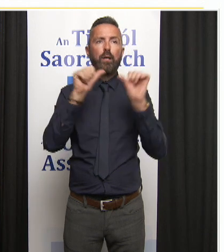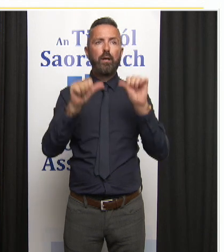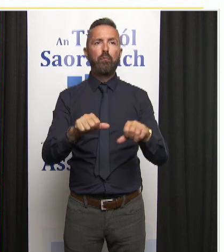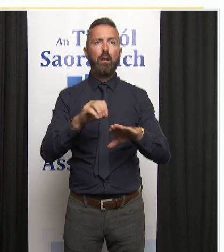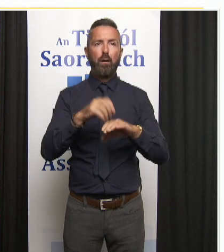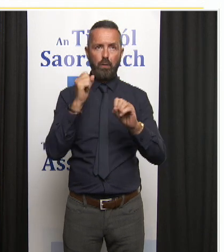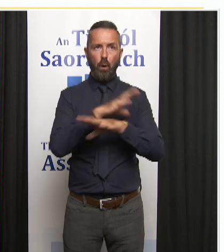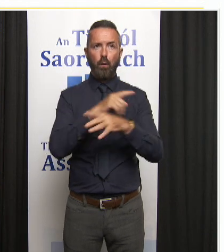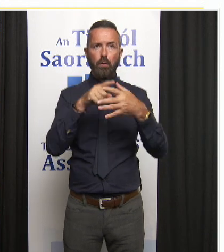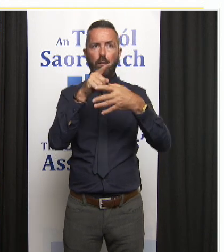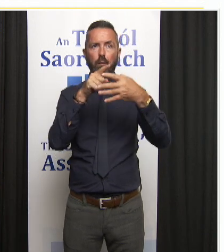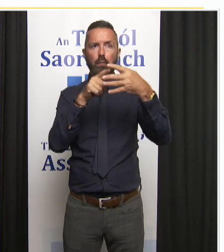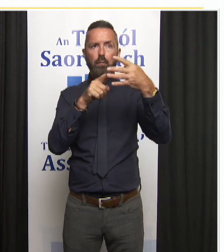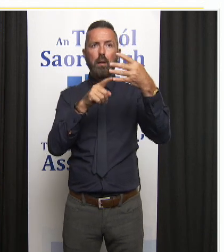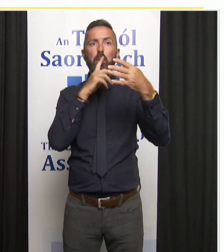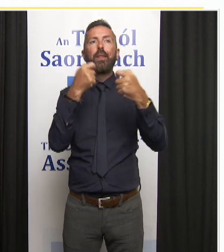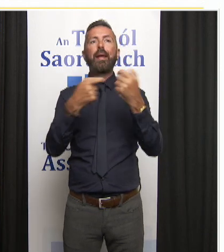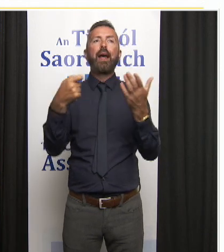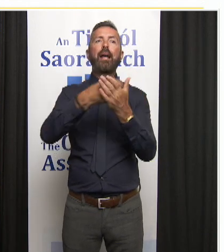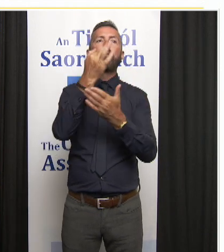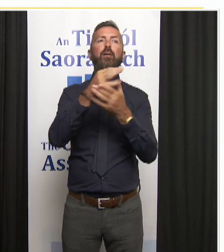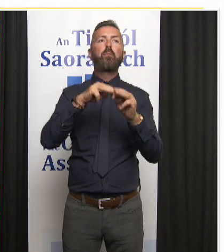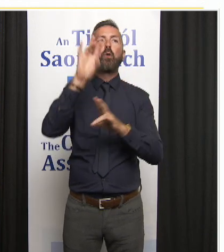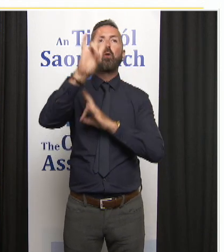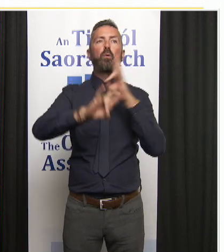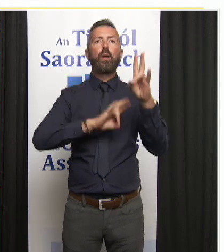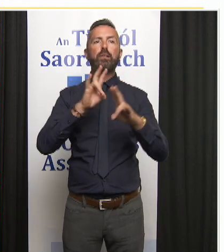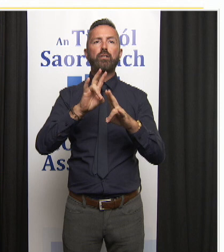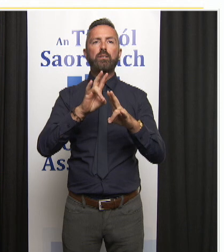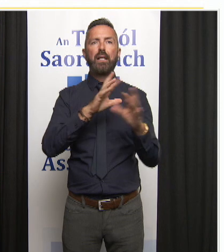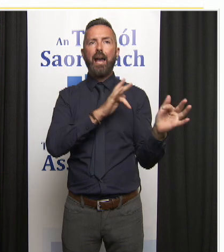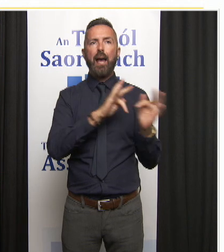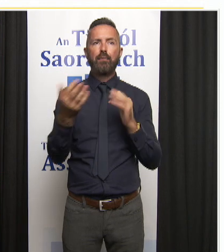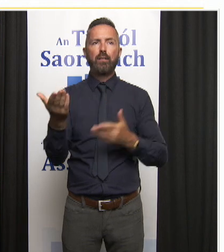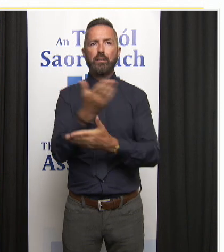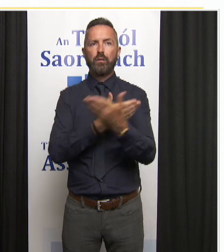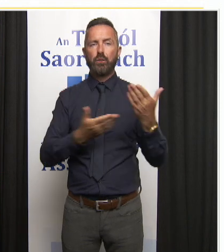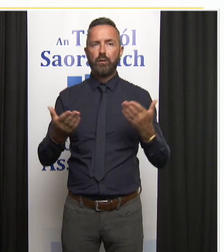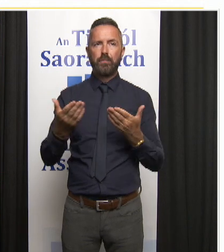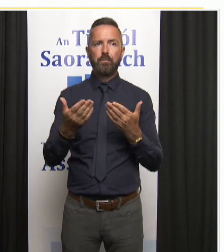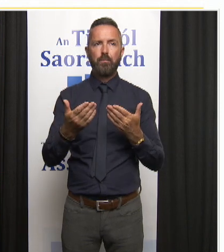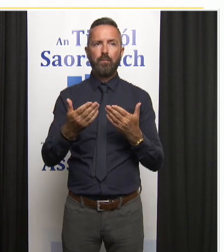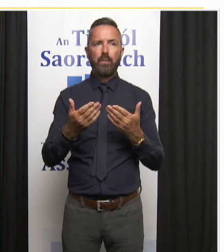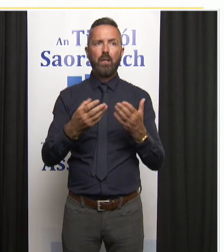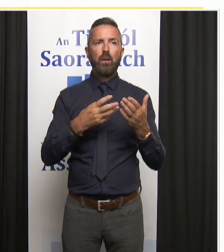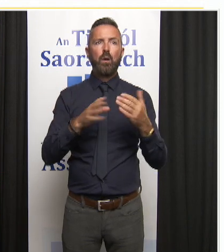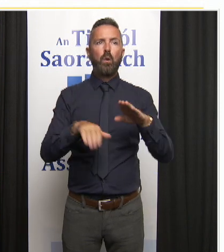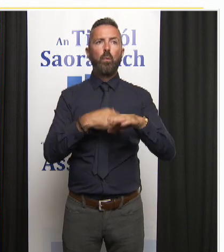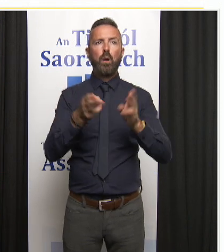of these, but then we sort of added in some questions that came from the discussion, and that where powers should be